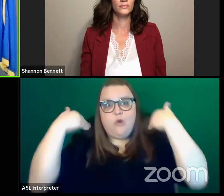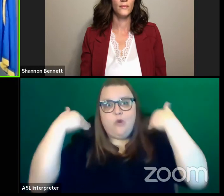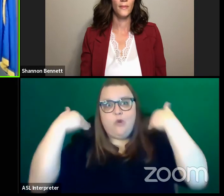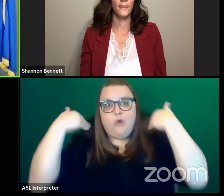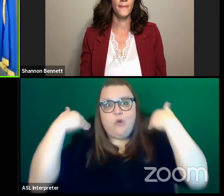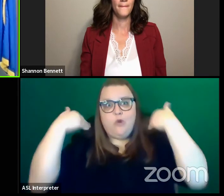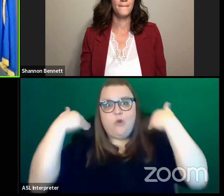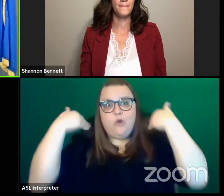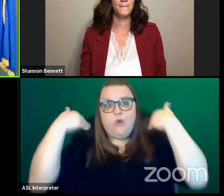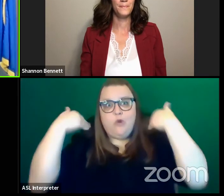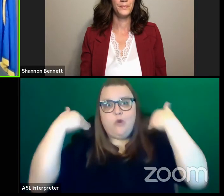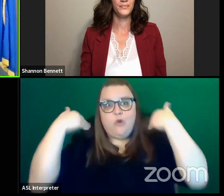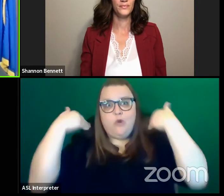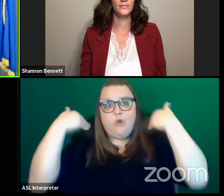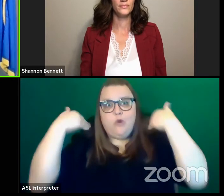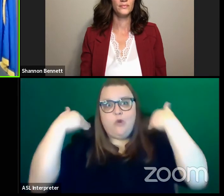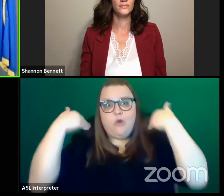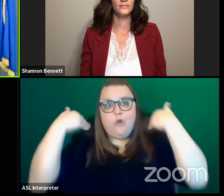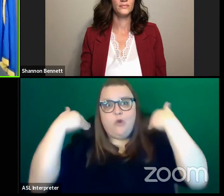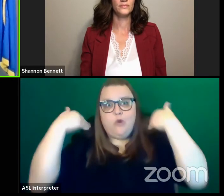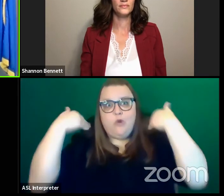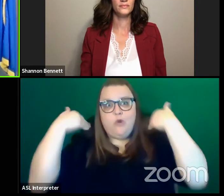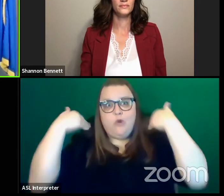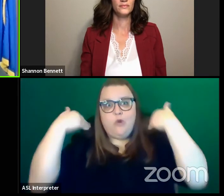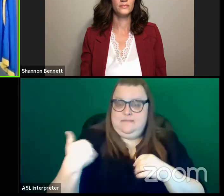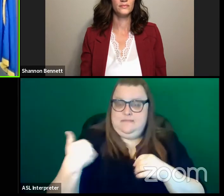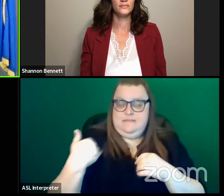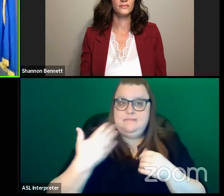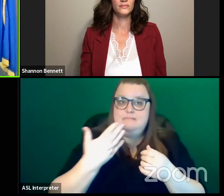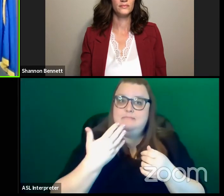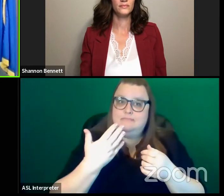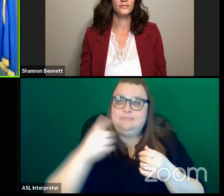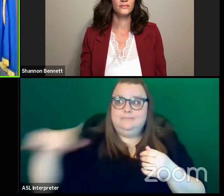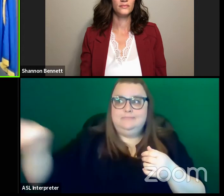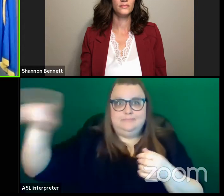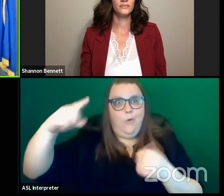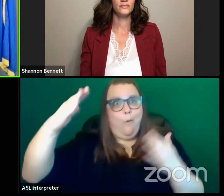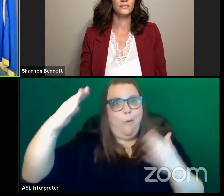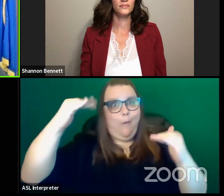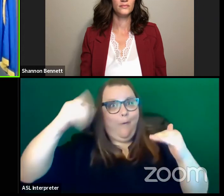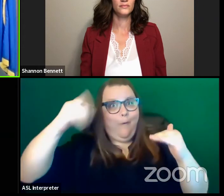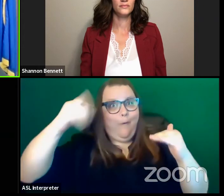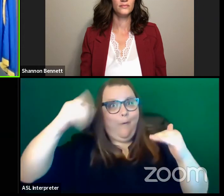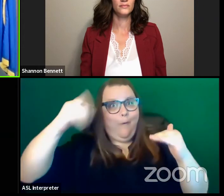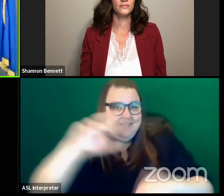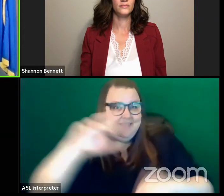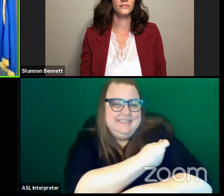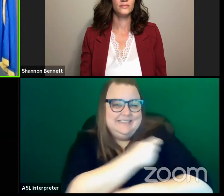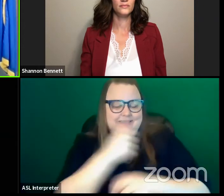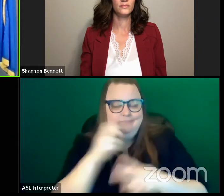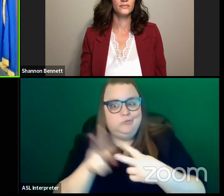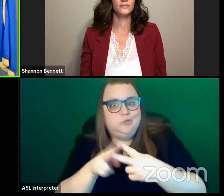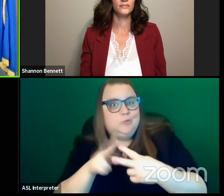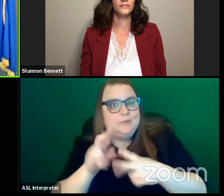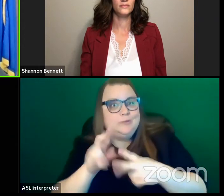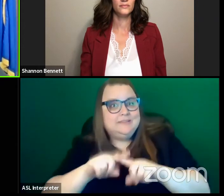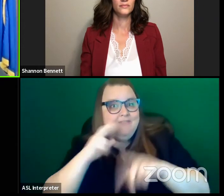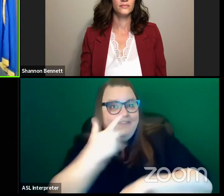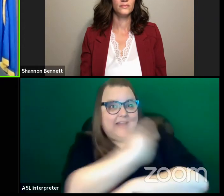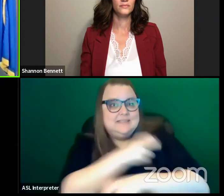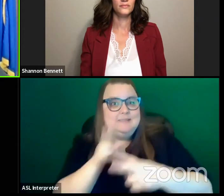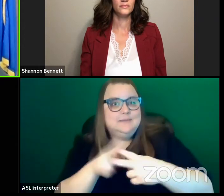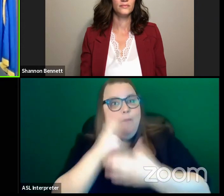So as I said, the good part is that the cavalry is coming. There's hope on the horizon here. We've got 2 vaccines, both of which are going to